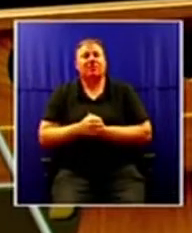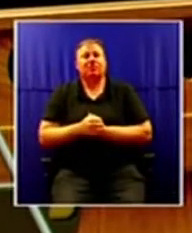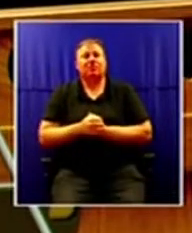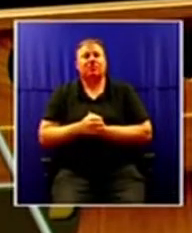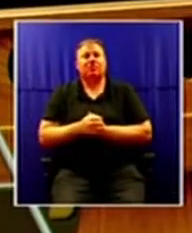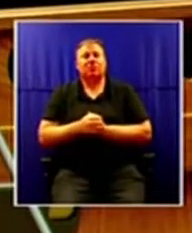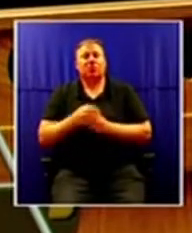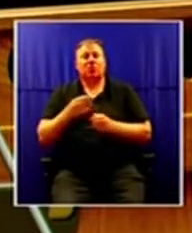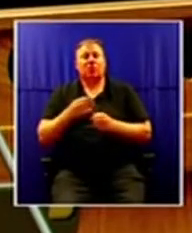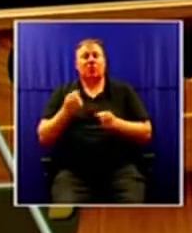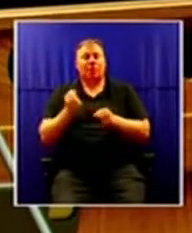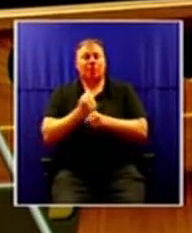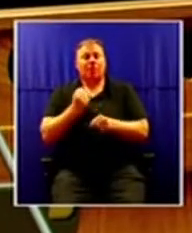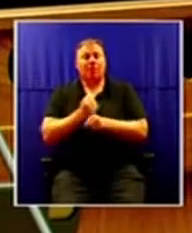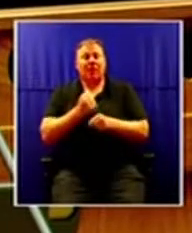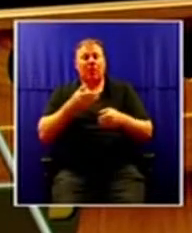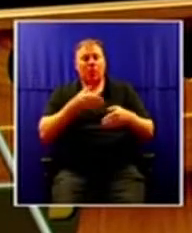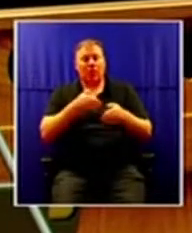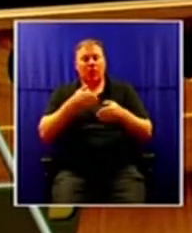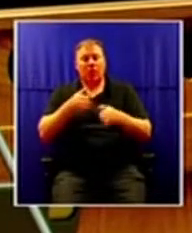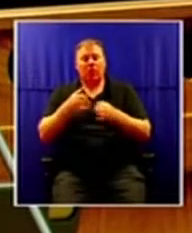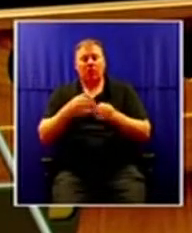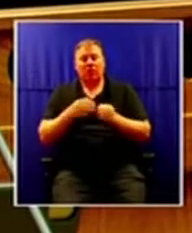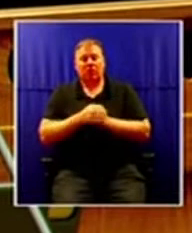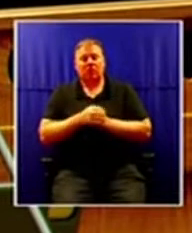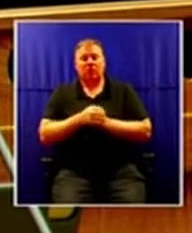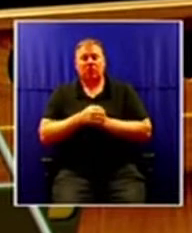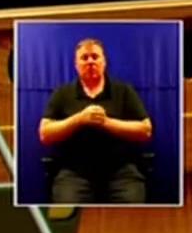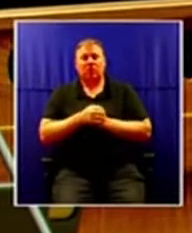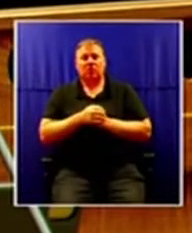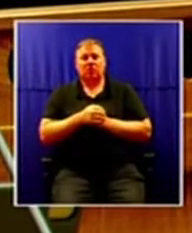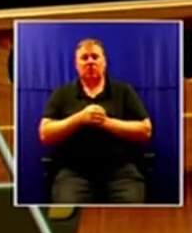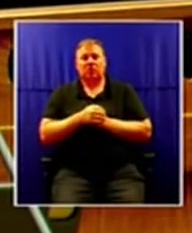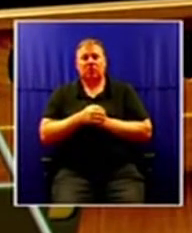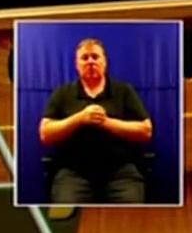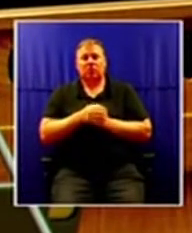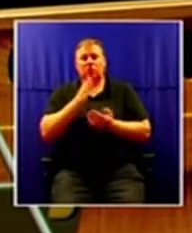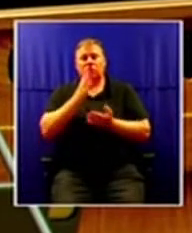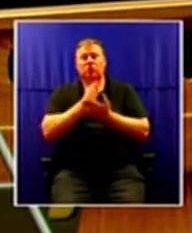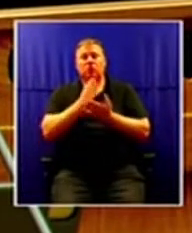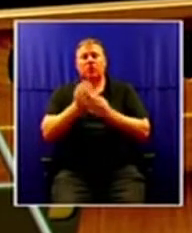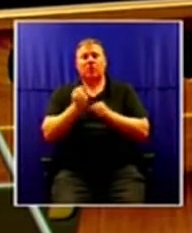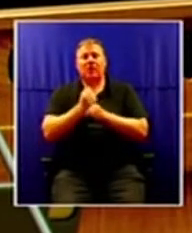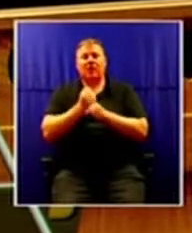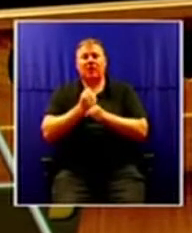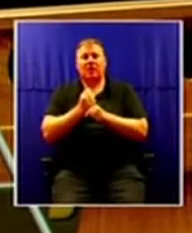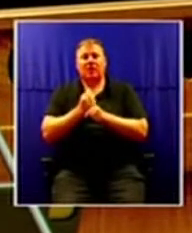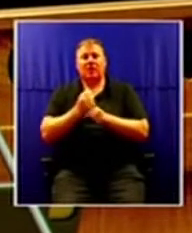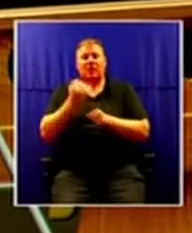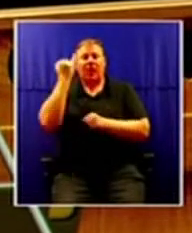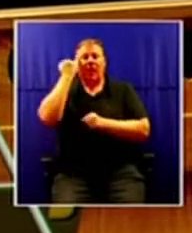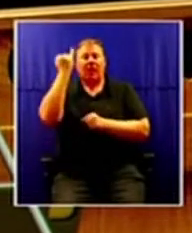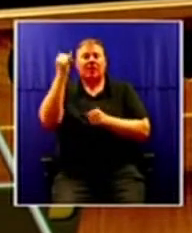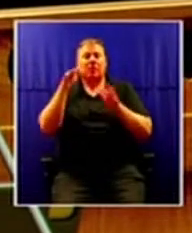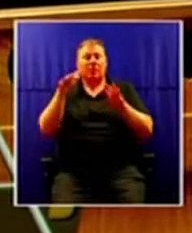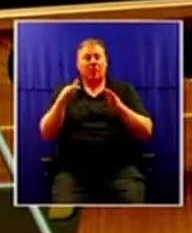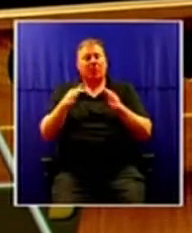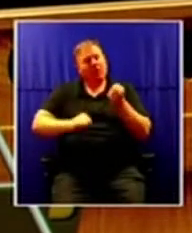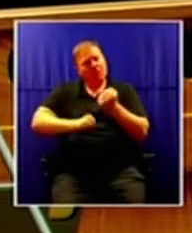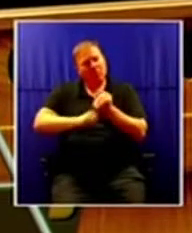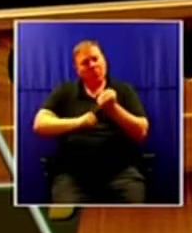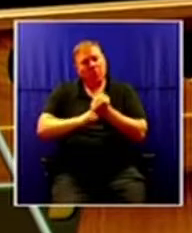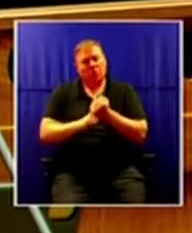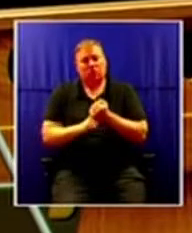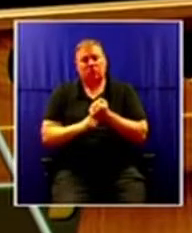measures that should be taken to ensure that innovators are supported in the